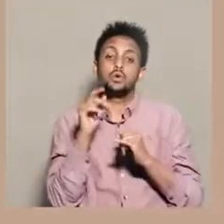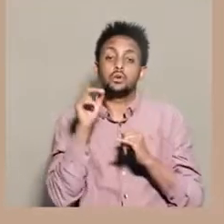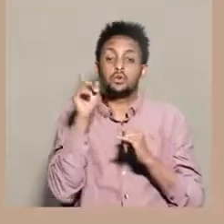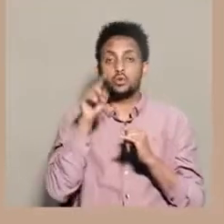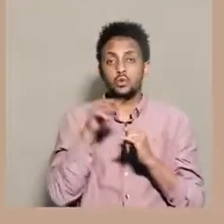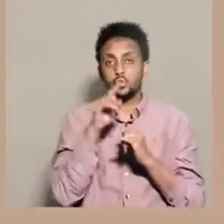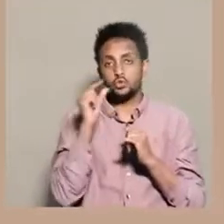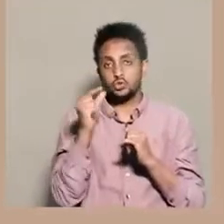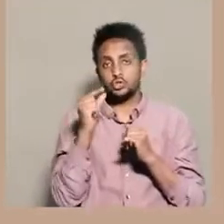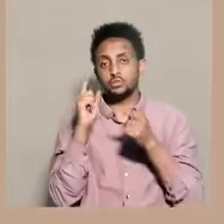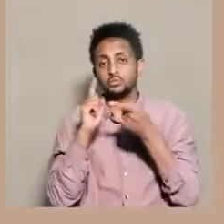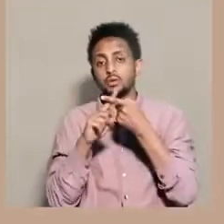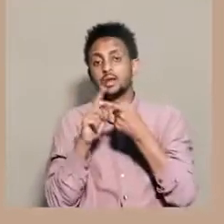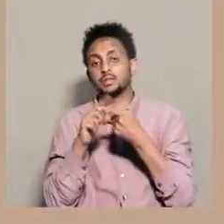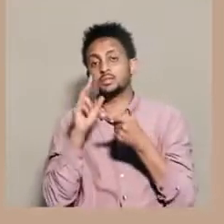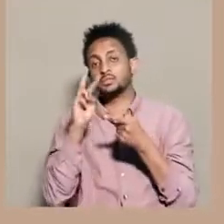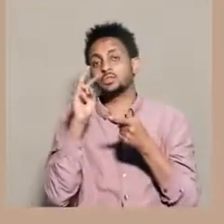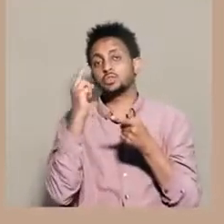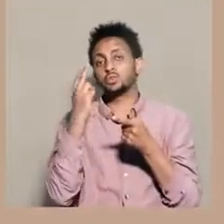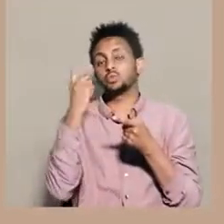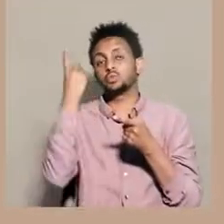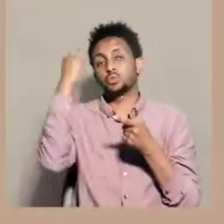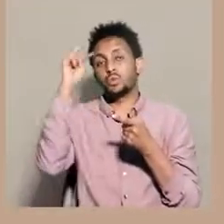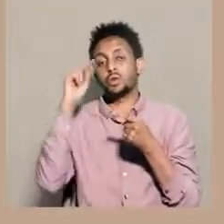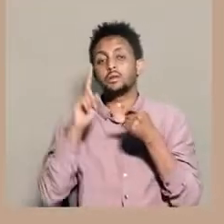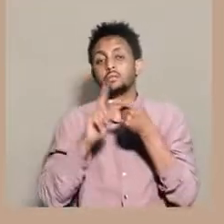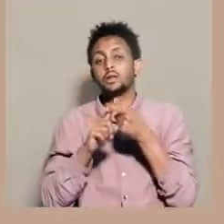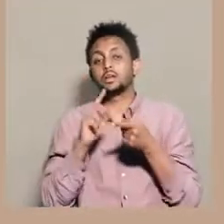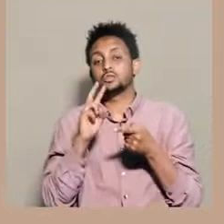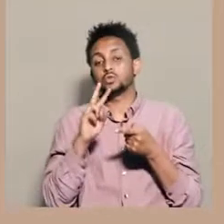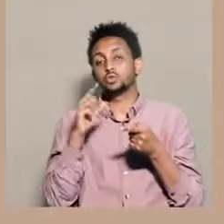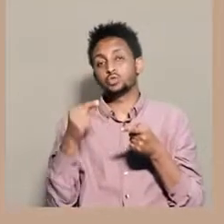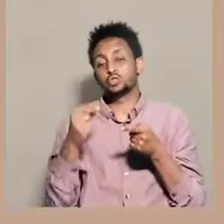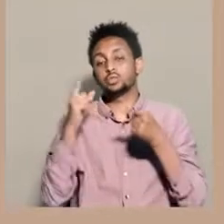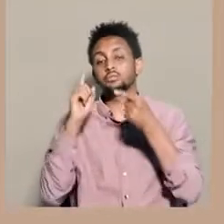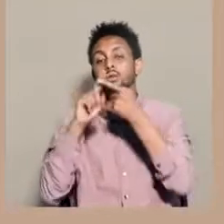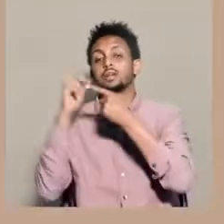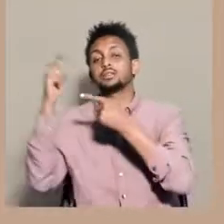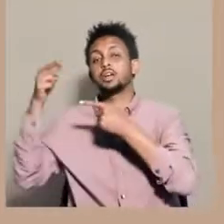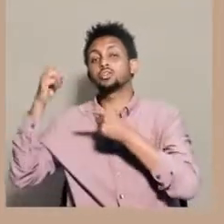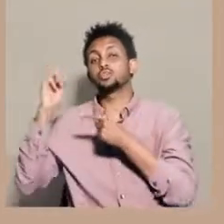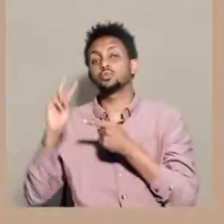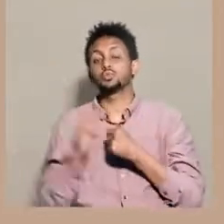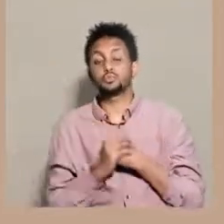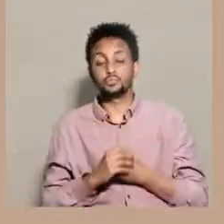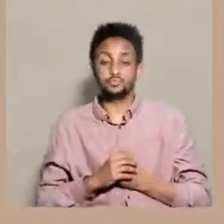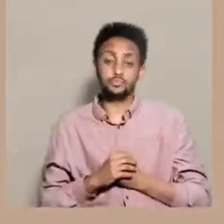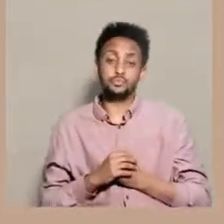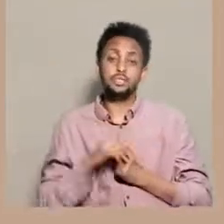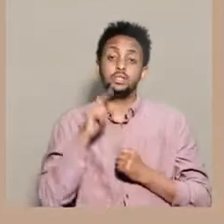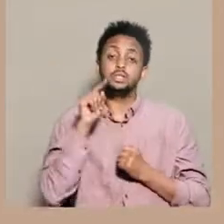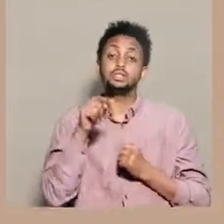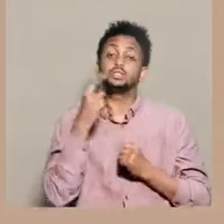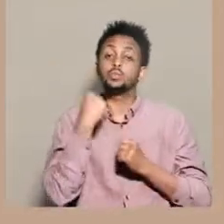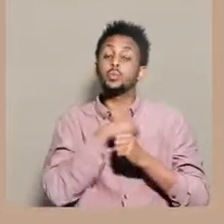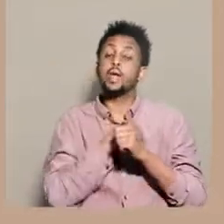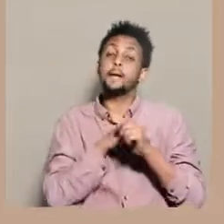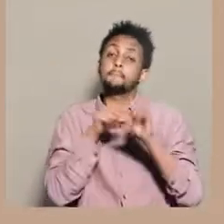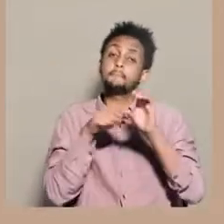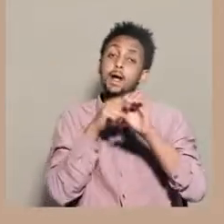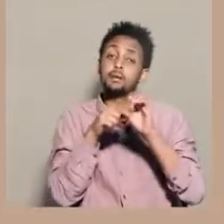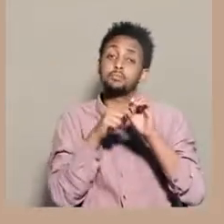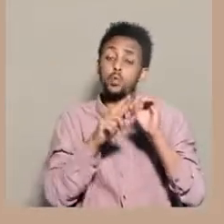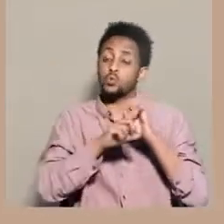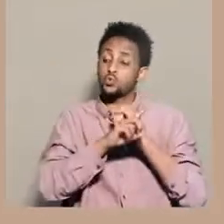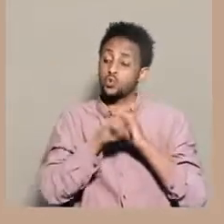plus V2 squared over 2g plus the elevation H2. But in this case, since the pipe is